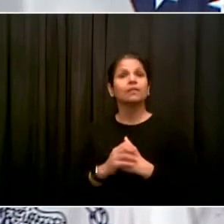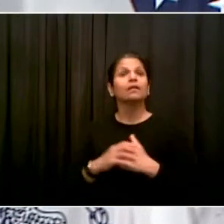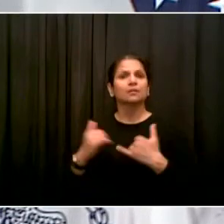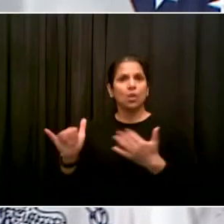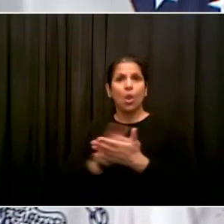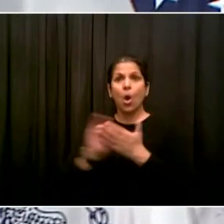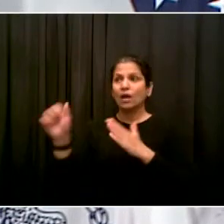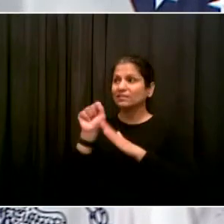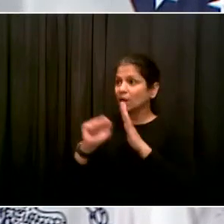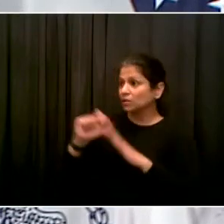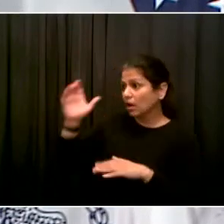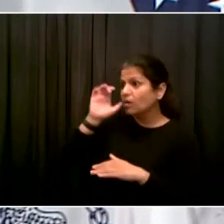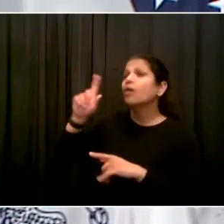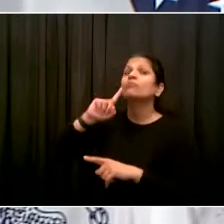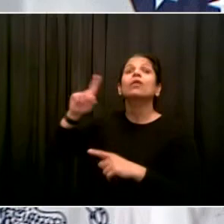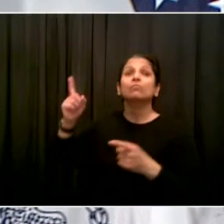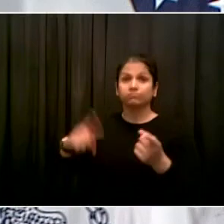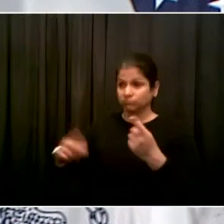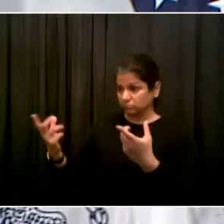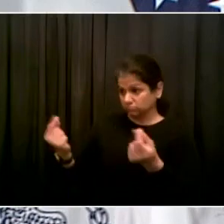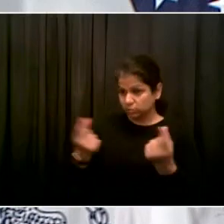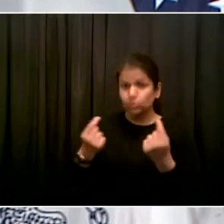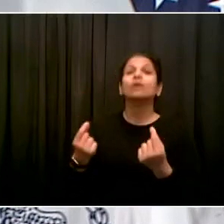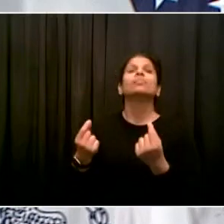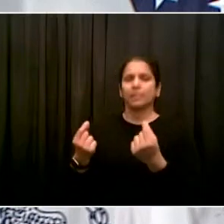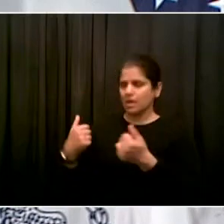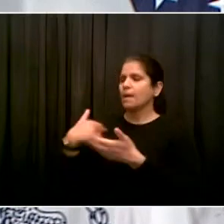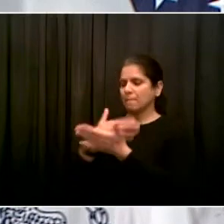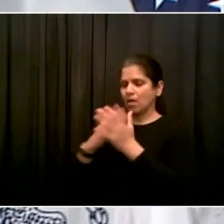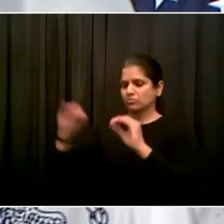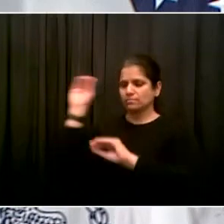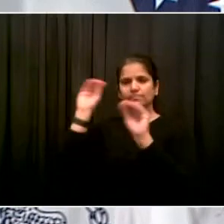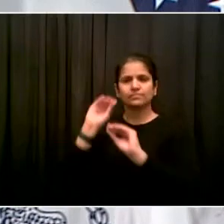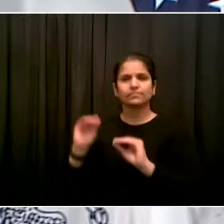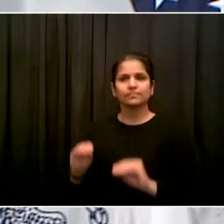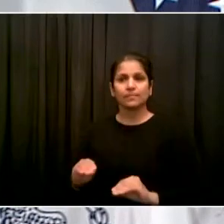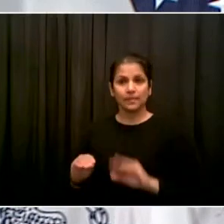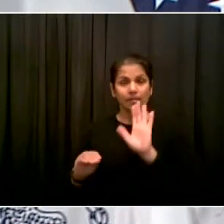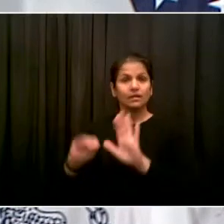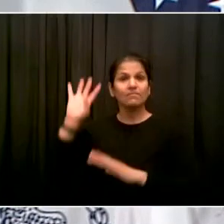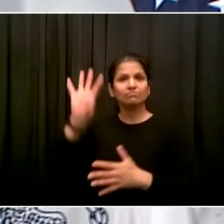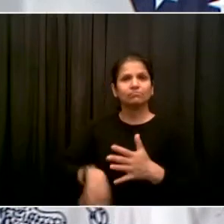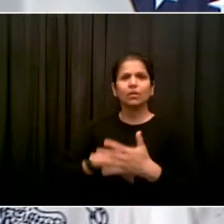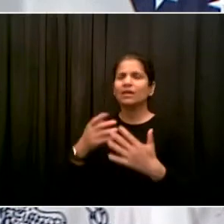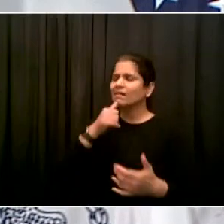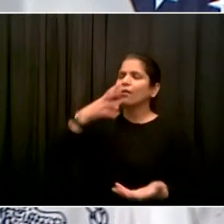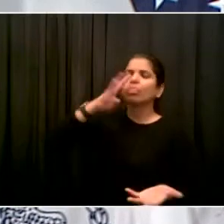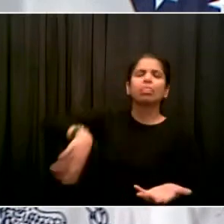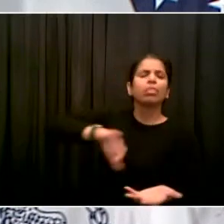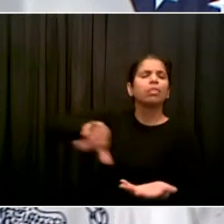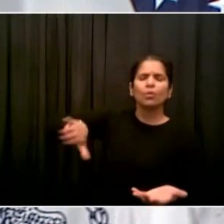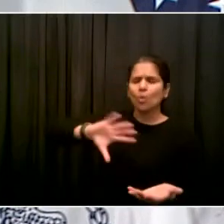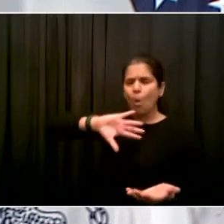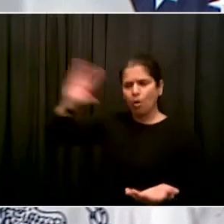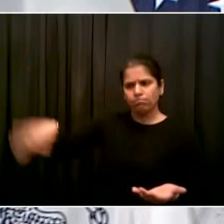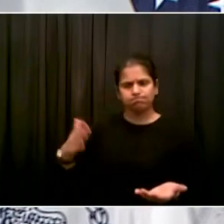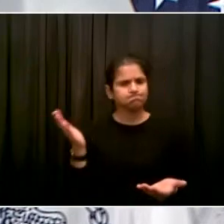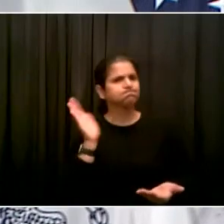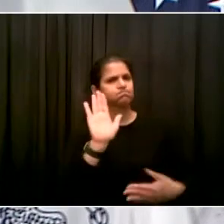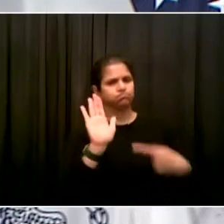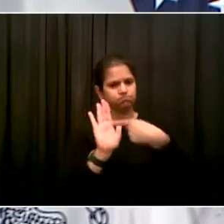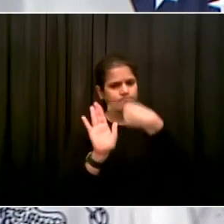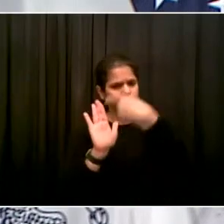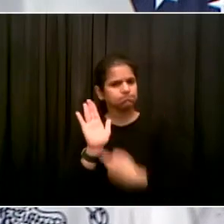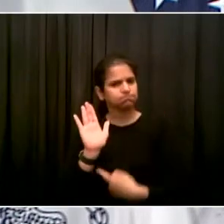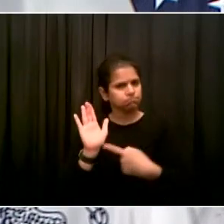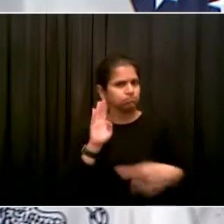for years to come because of the actions in this budget. So this is really something to celebrate. And unquestionably, when I talk about